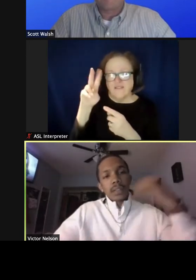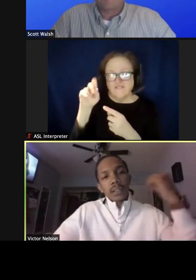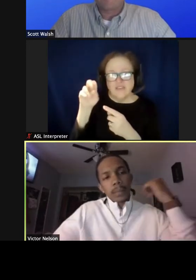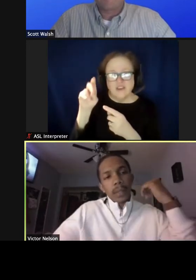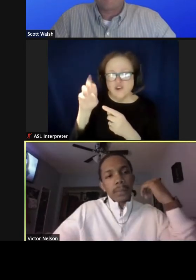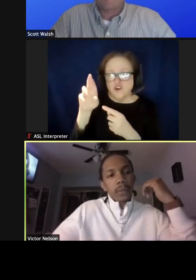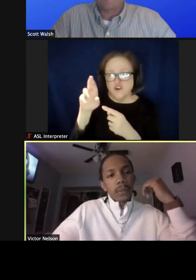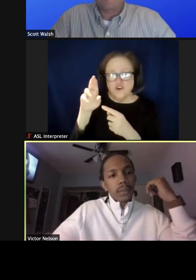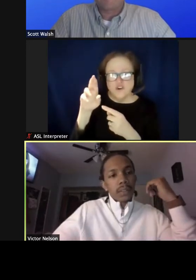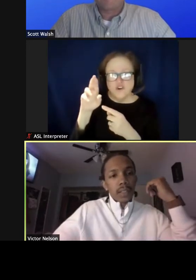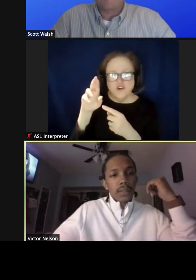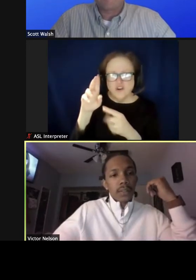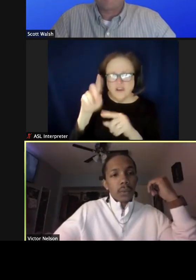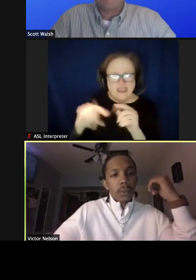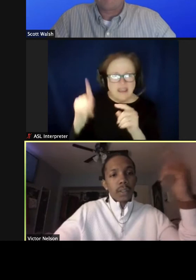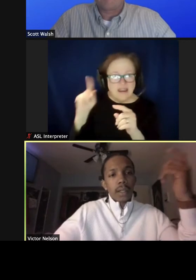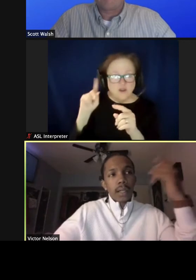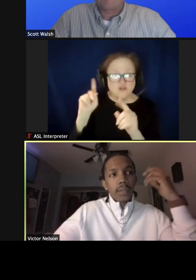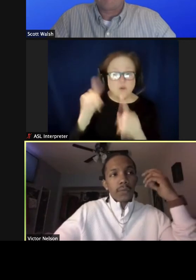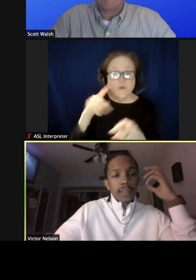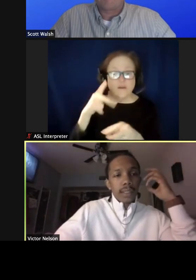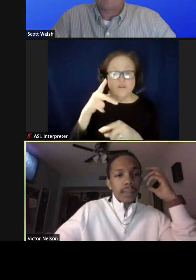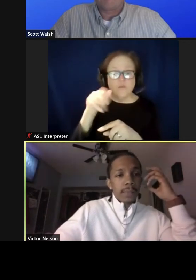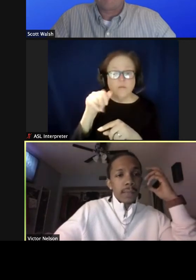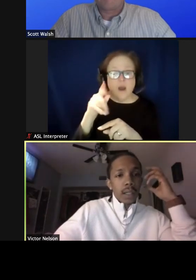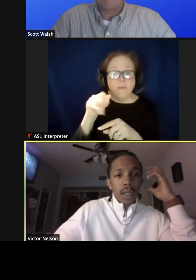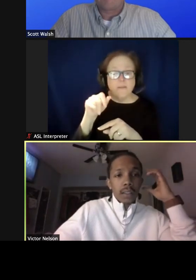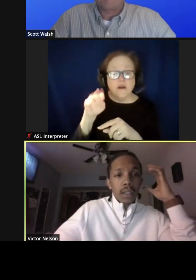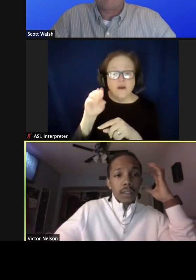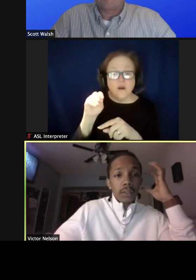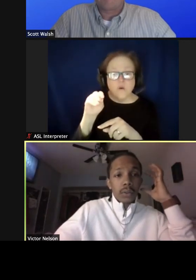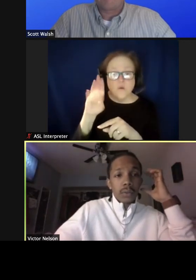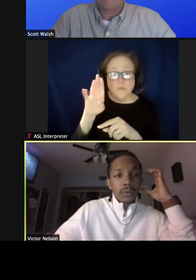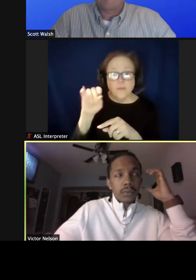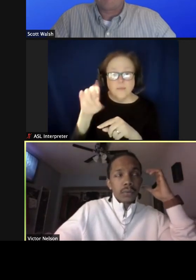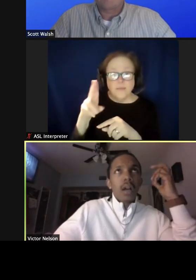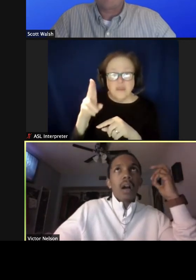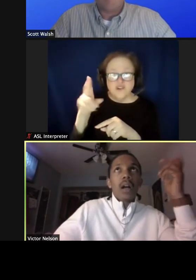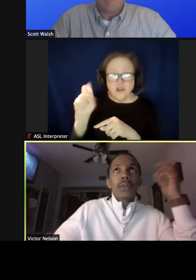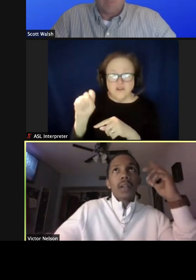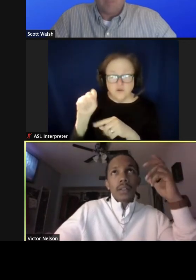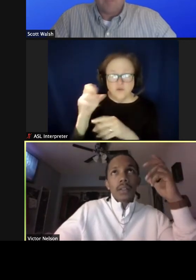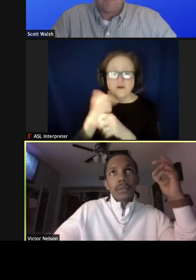so I was sent to Pompano Beach High School where I received my audiological